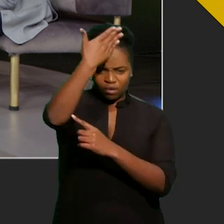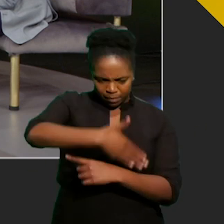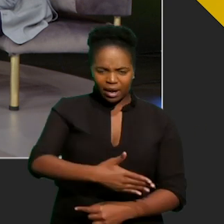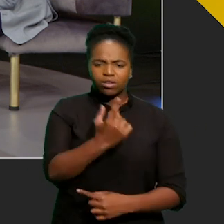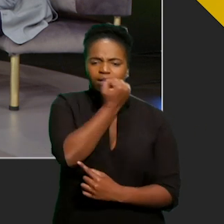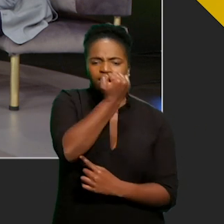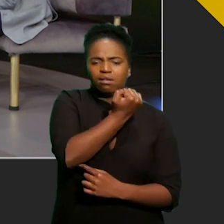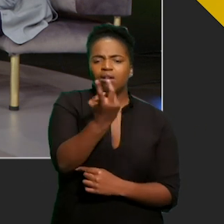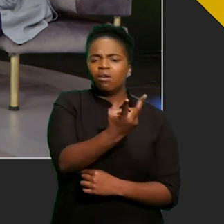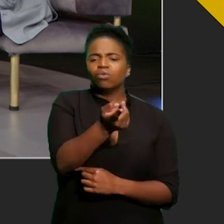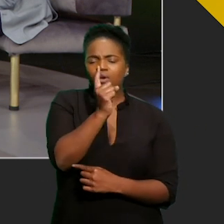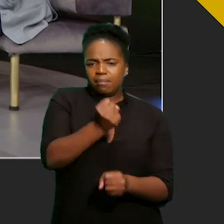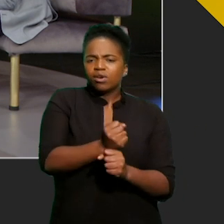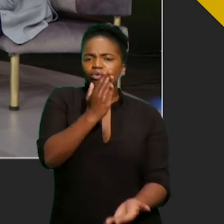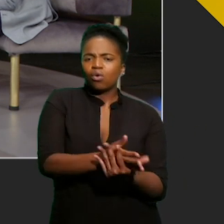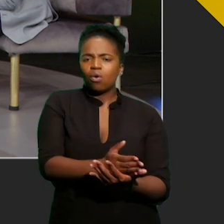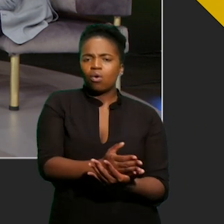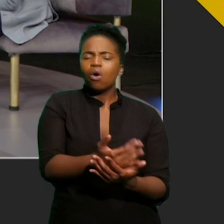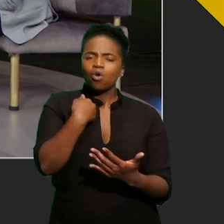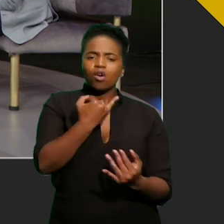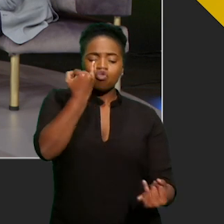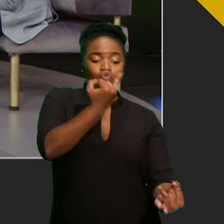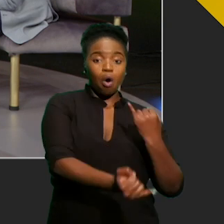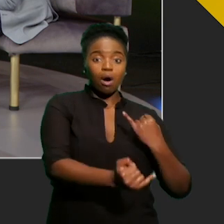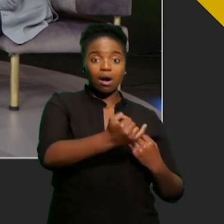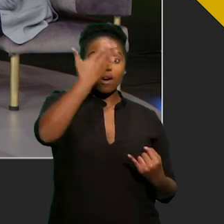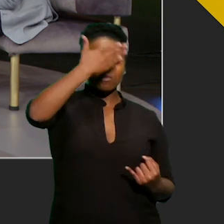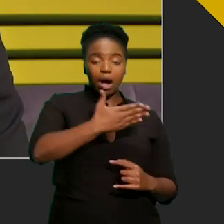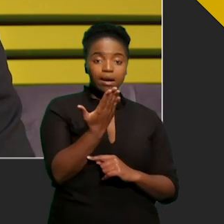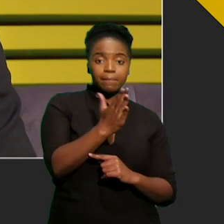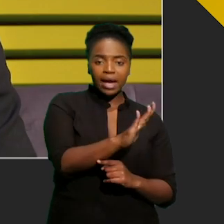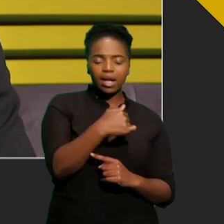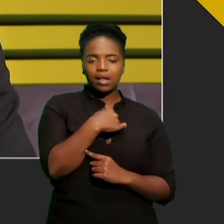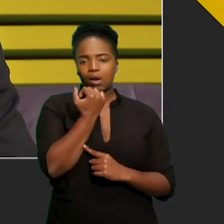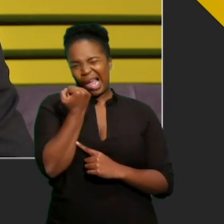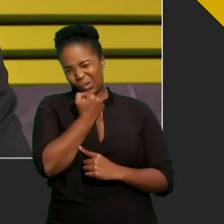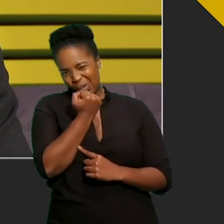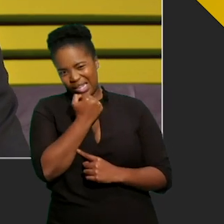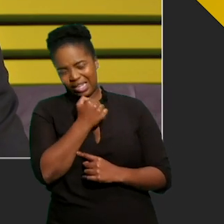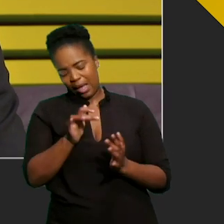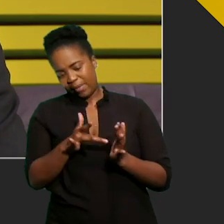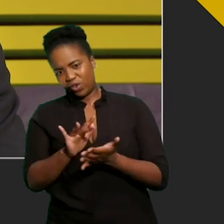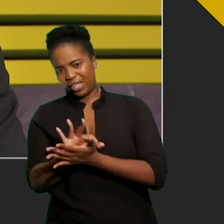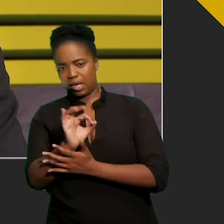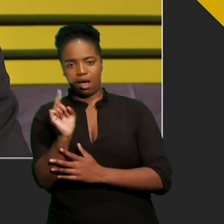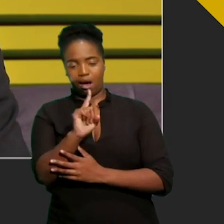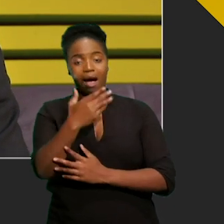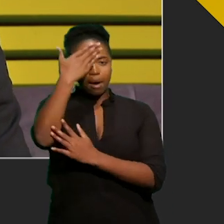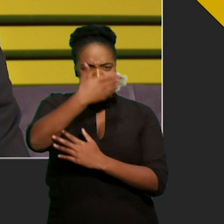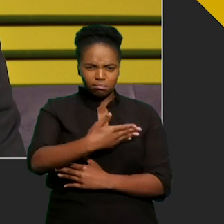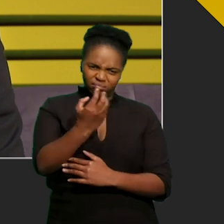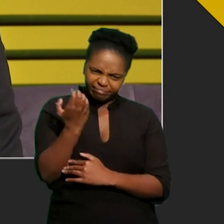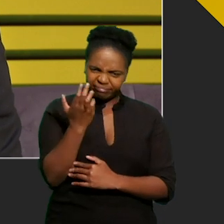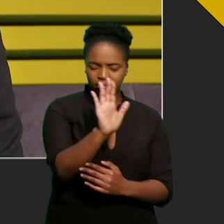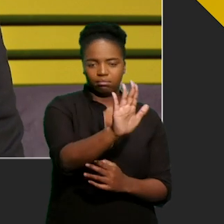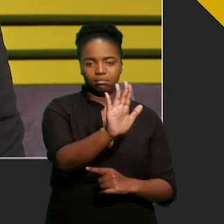changed. Now they make sure we apologize on the front page. So the apology will get a prominent space on